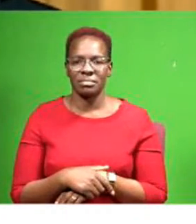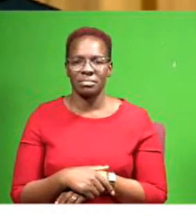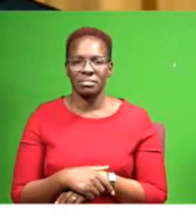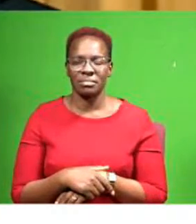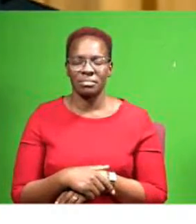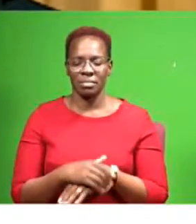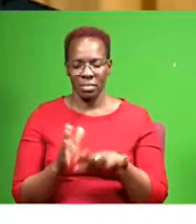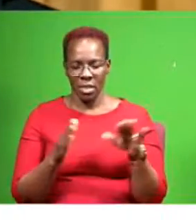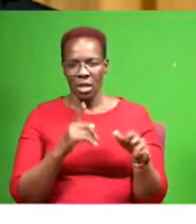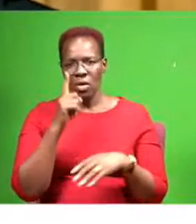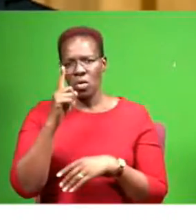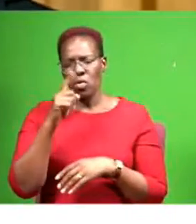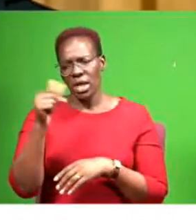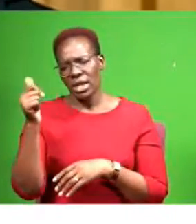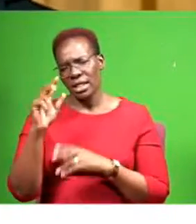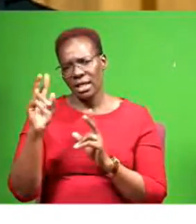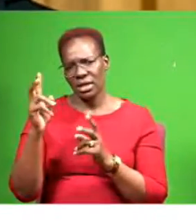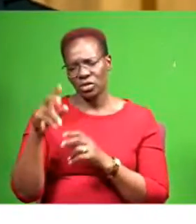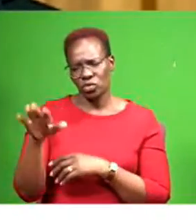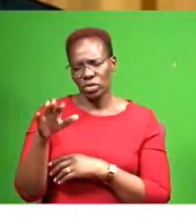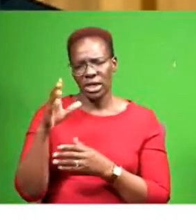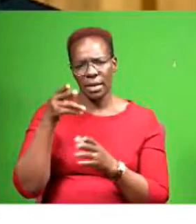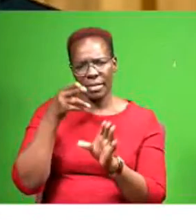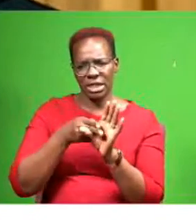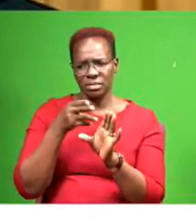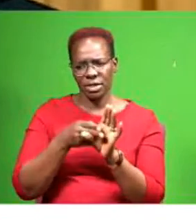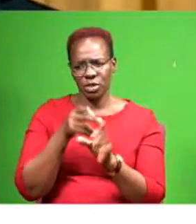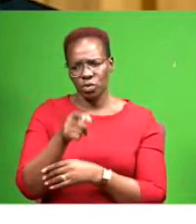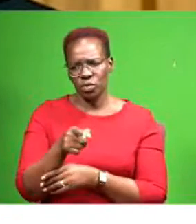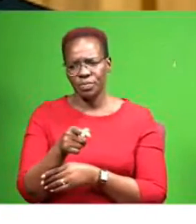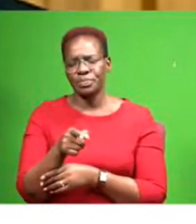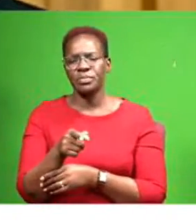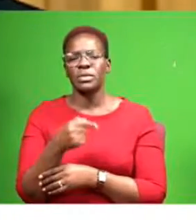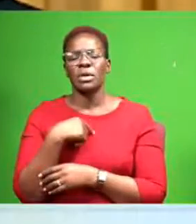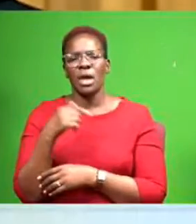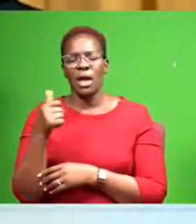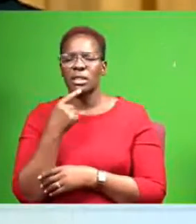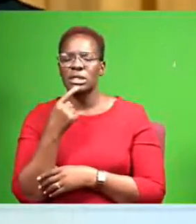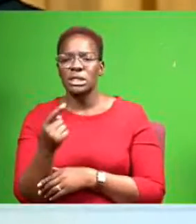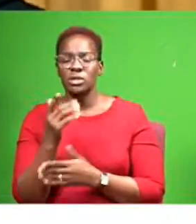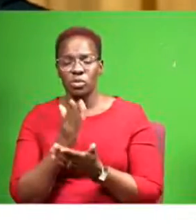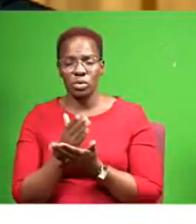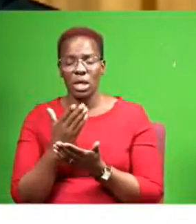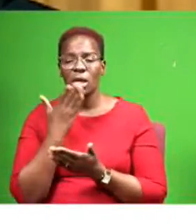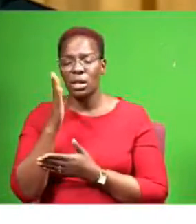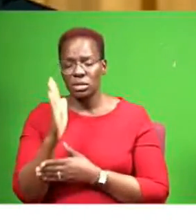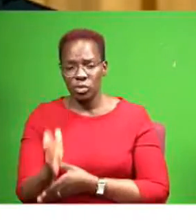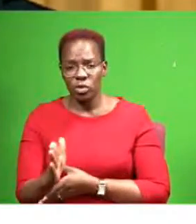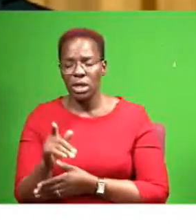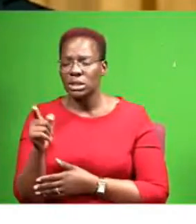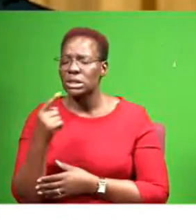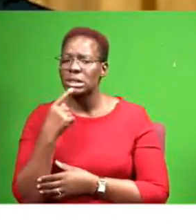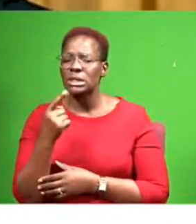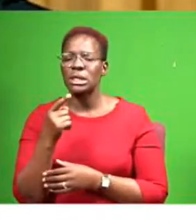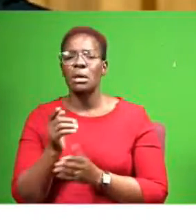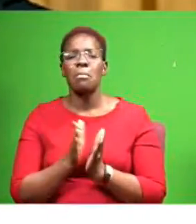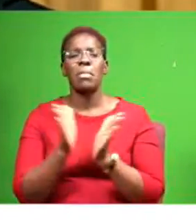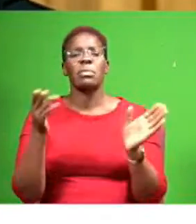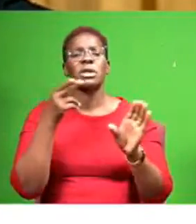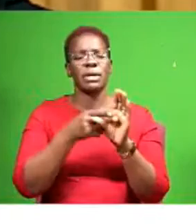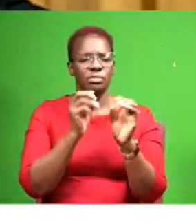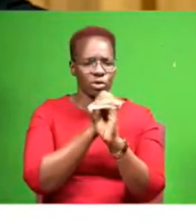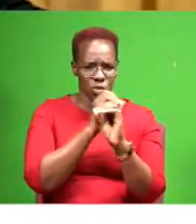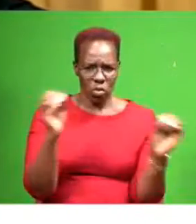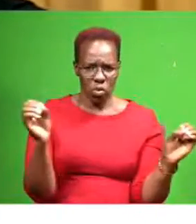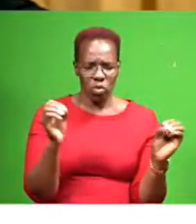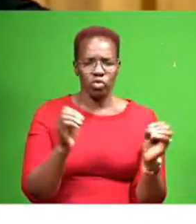One other issue with regard to participation, the appellants argued that it was for the respondent who are alleging that there was no public participation